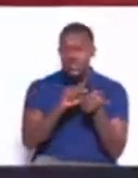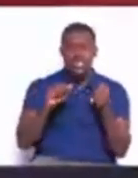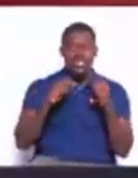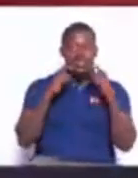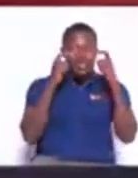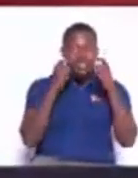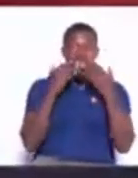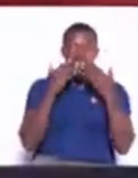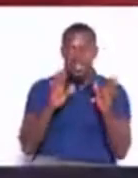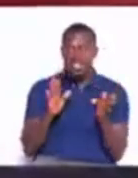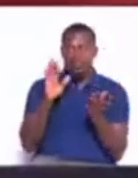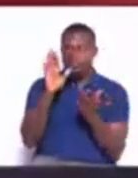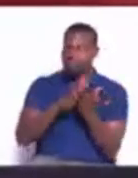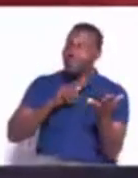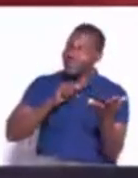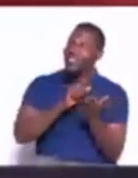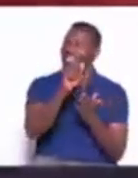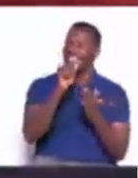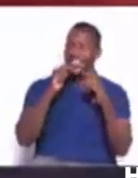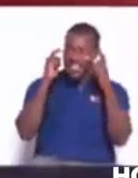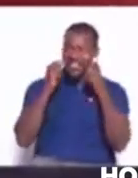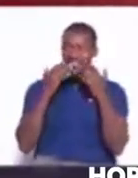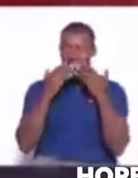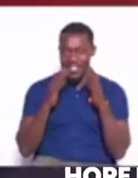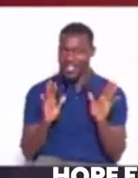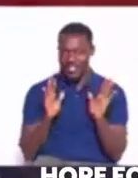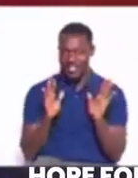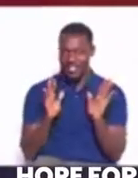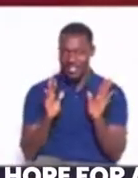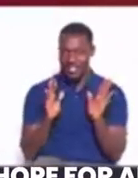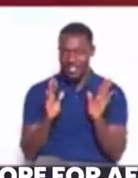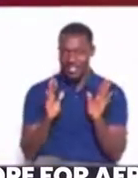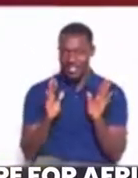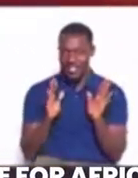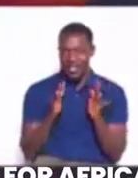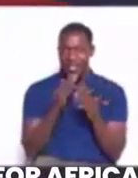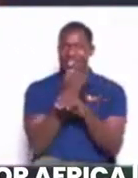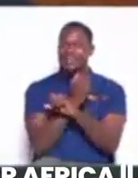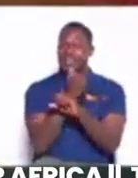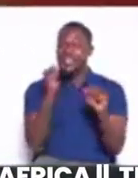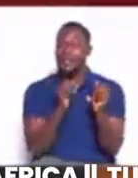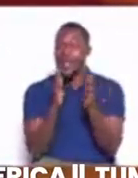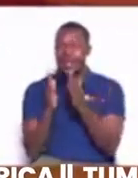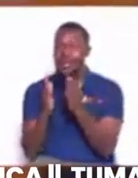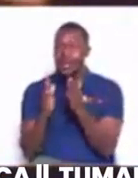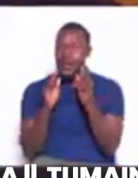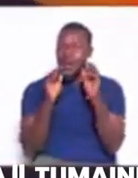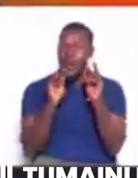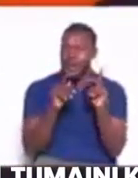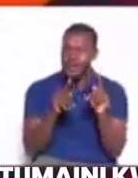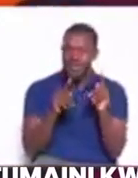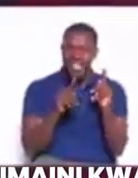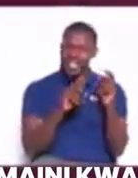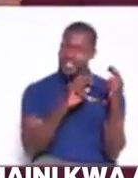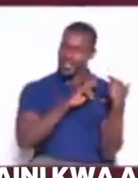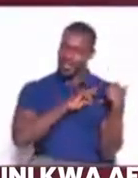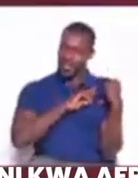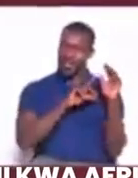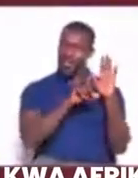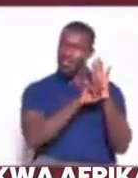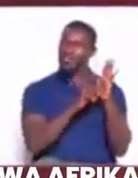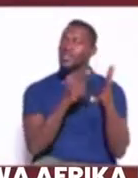the entire plan of salvation. So what's the role of the law? The law is to